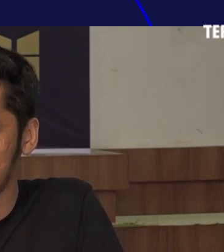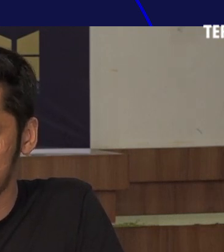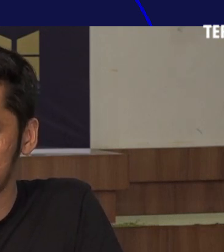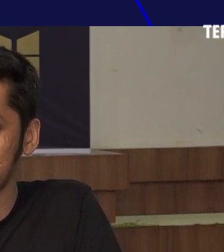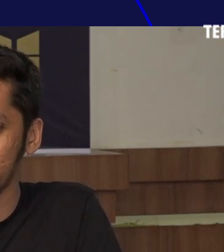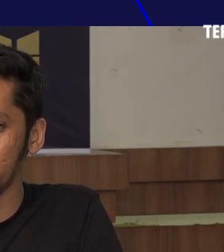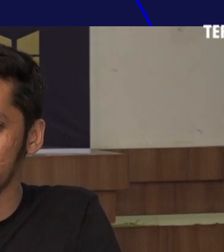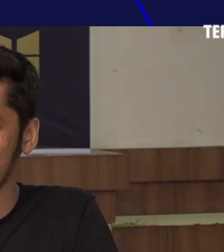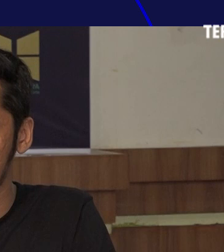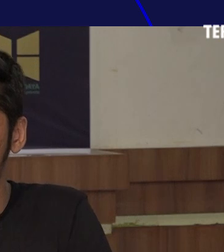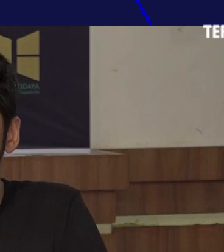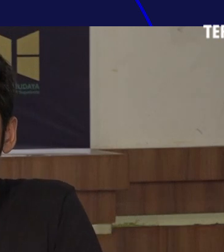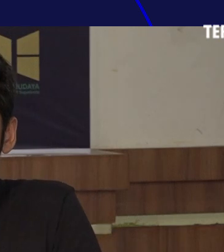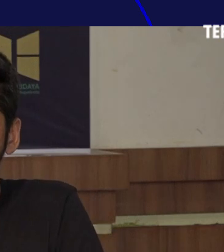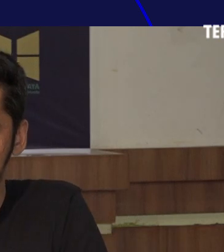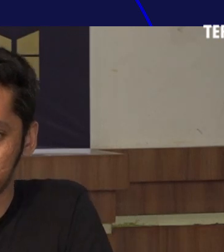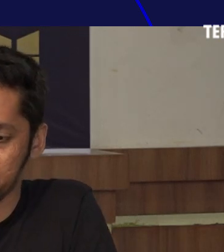selesai. Oke, silakan.